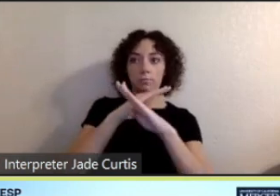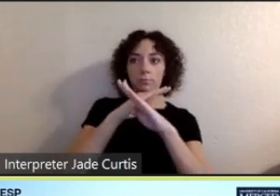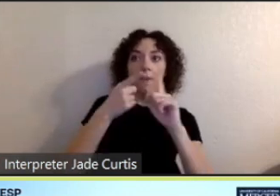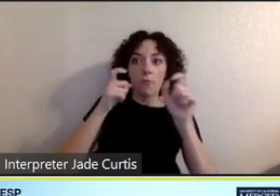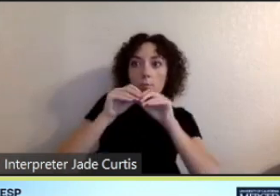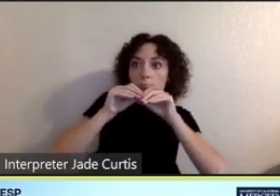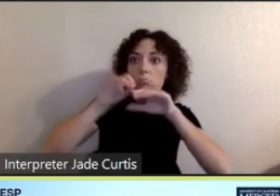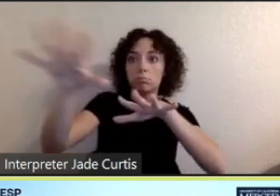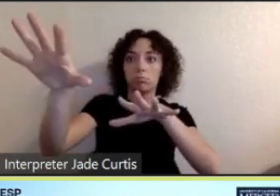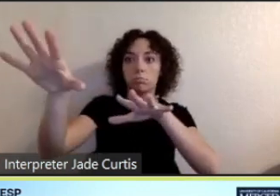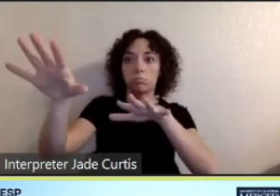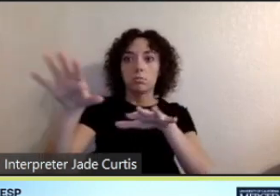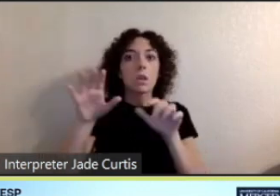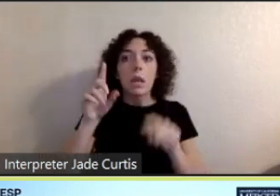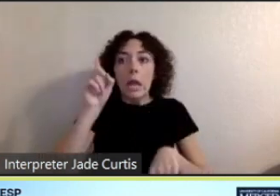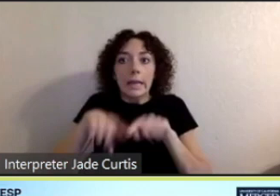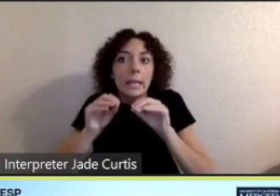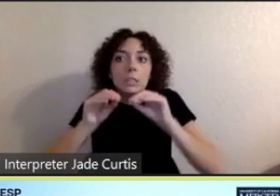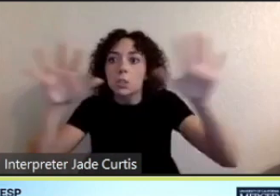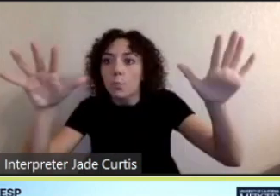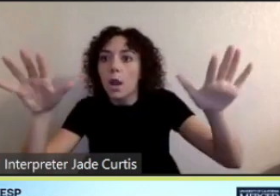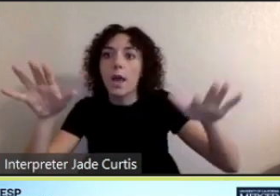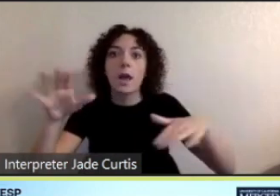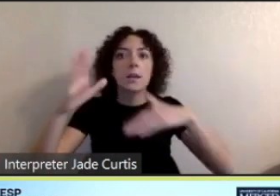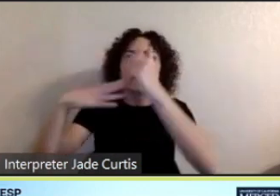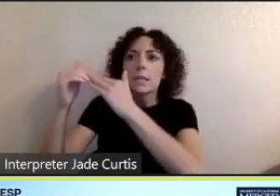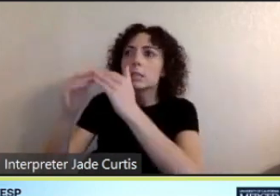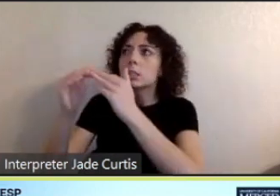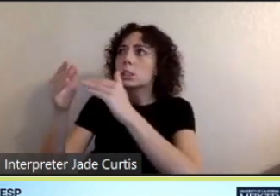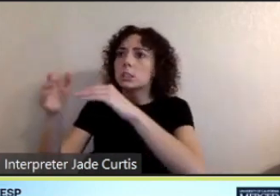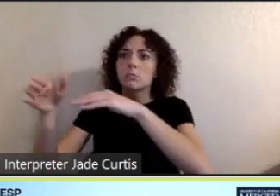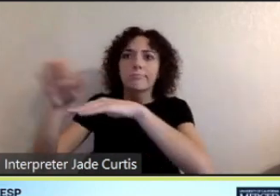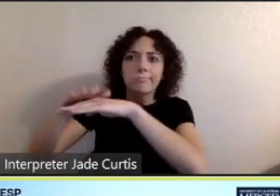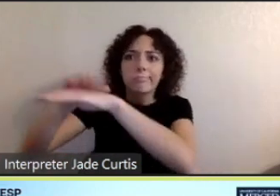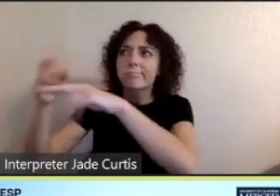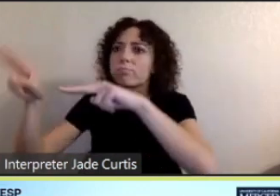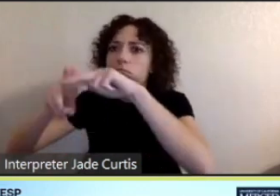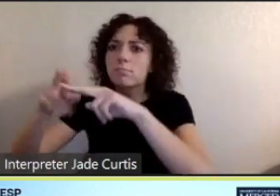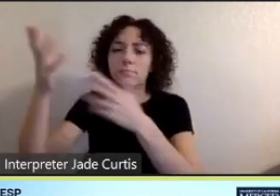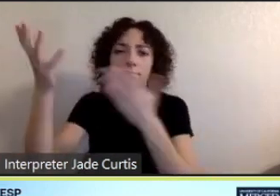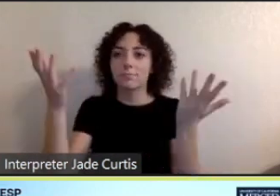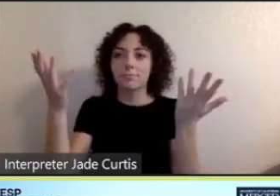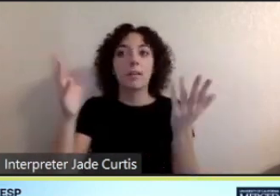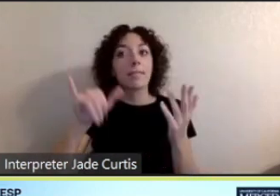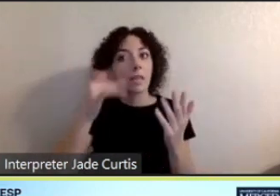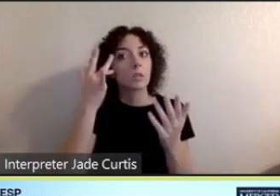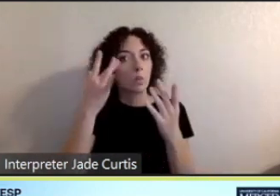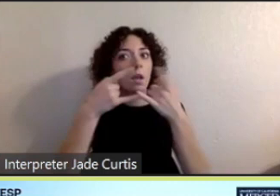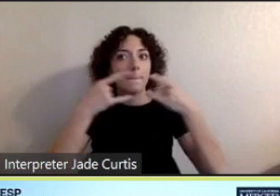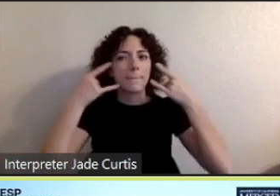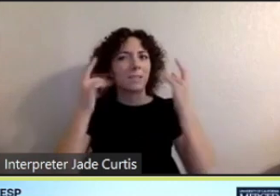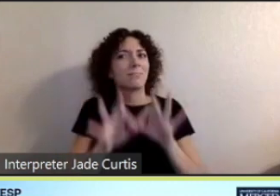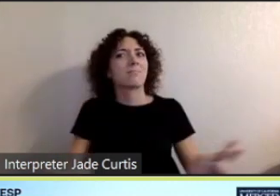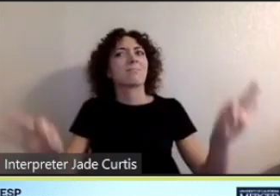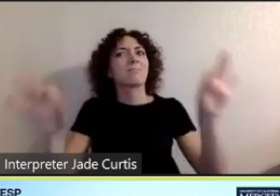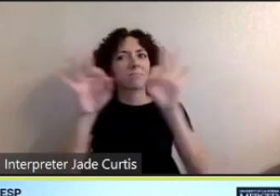no longer spread in the air or build up in the air. So that is why masks are important. And Dr. Wang will